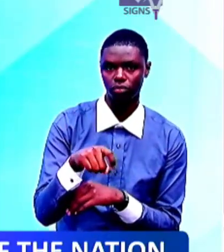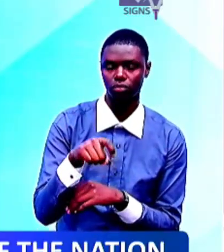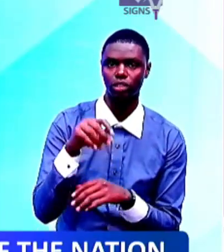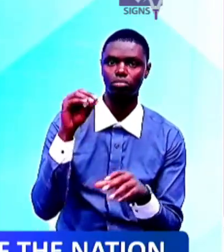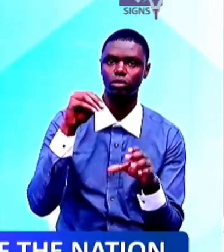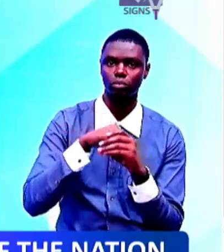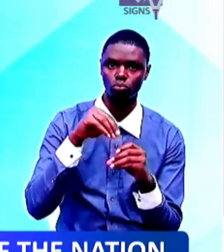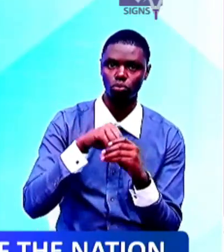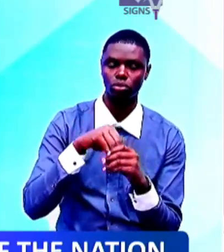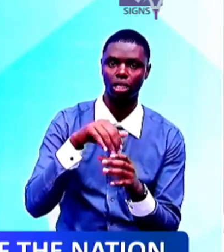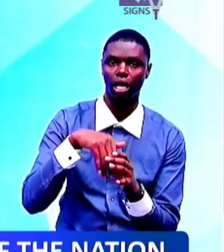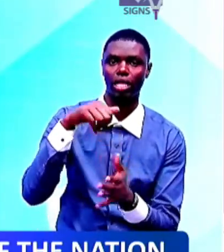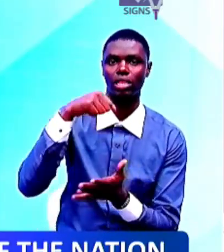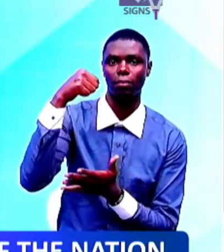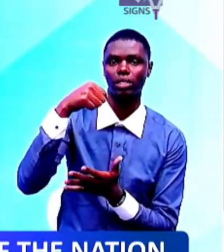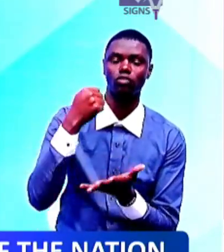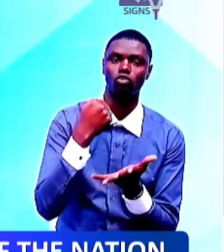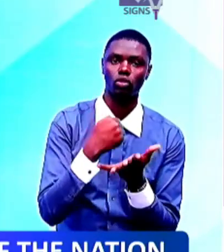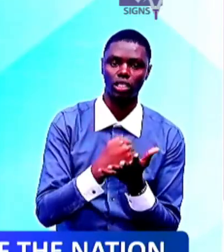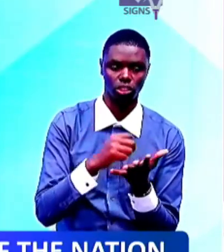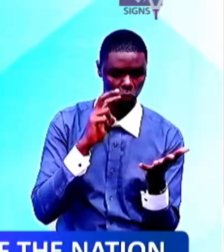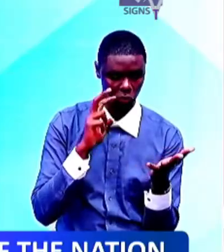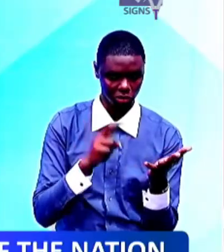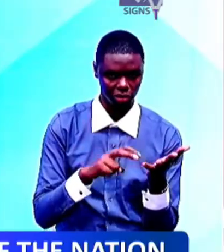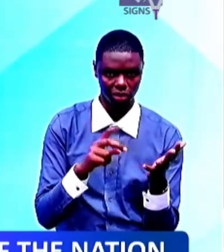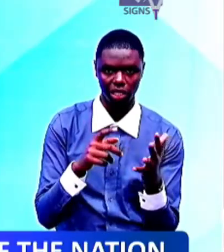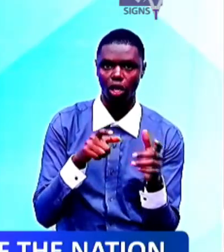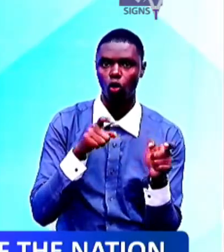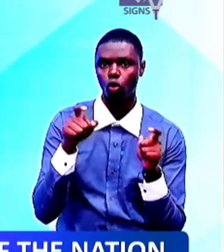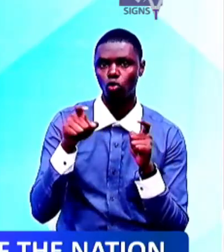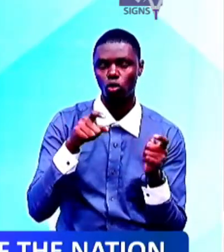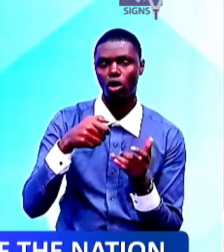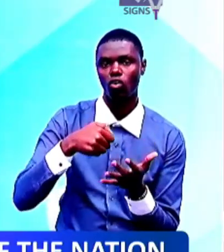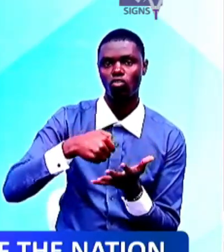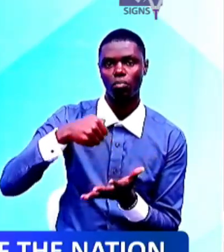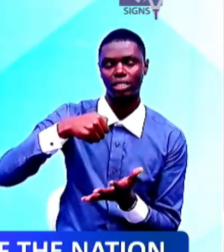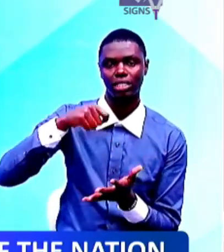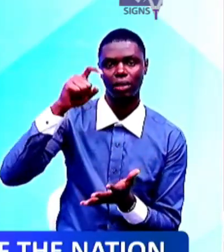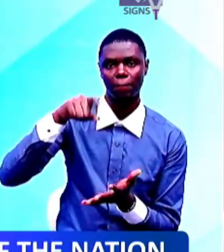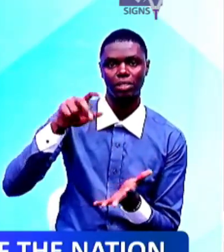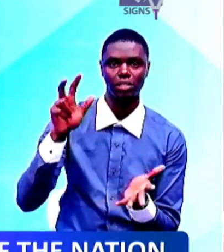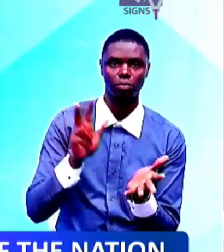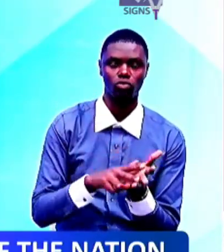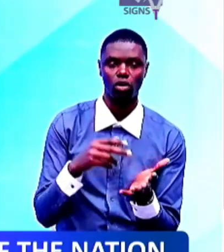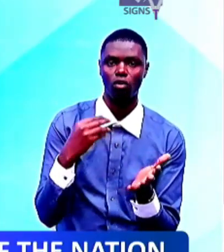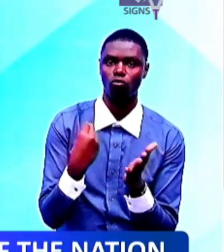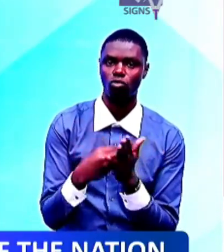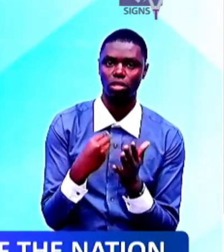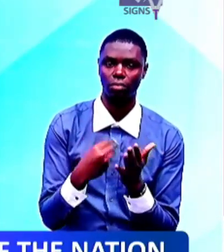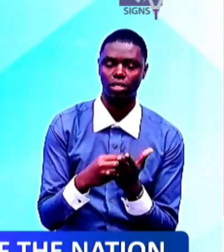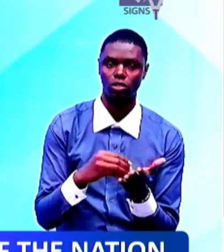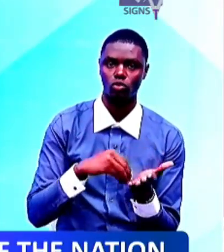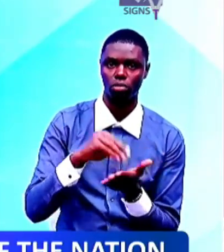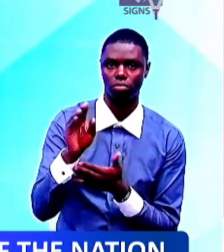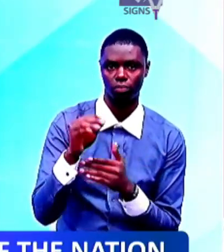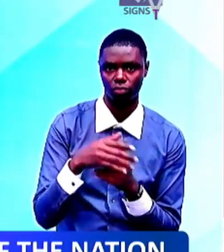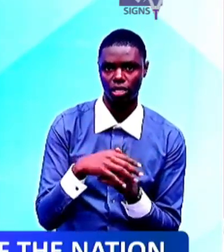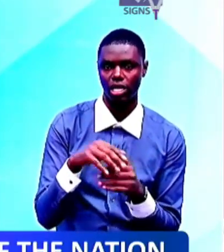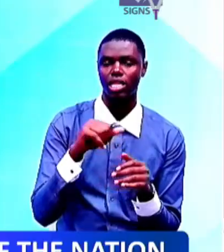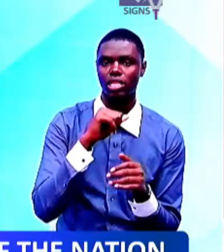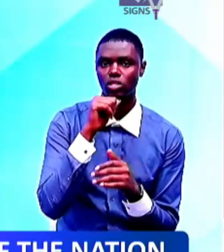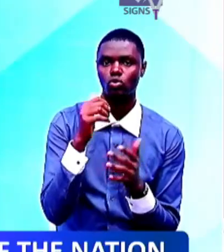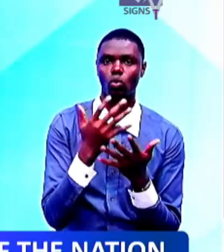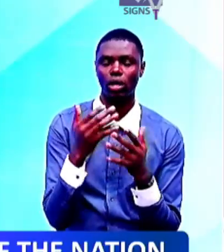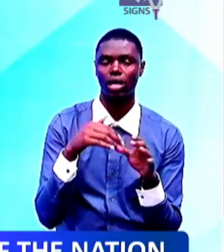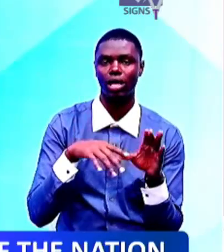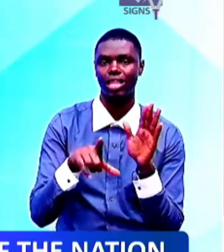put inside there. Auditor General to look at it, control of budget has to approve it for the money to be released for that matter. And there is nowhere in